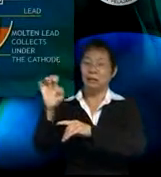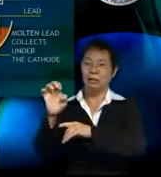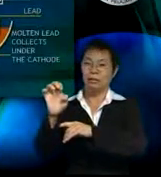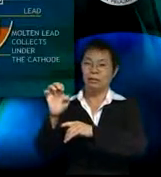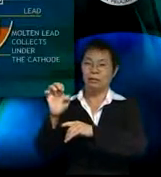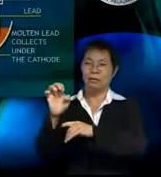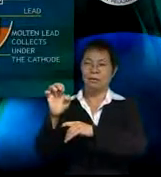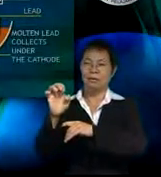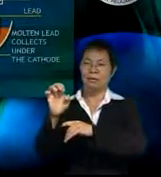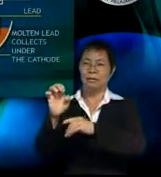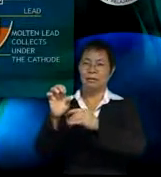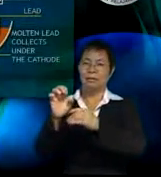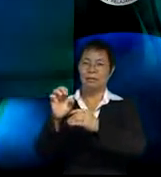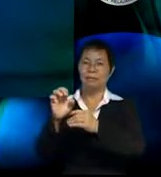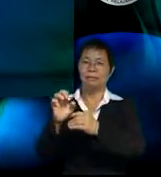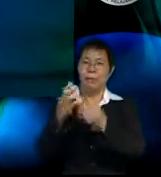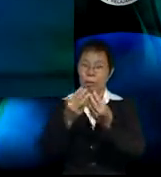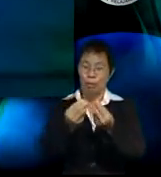state.